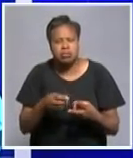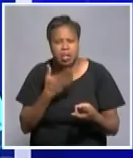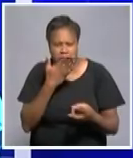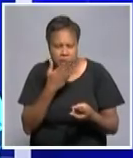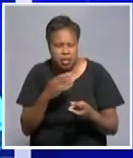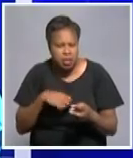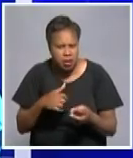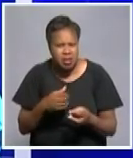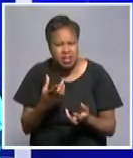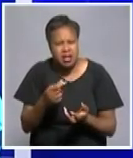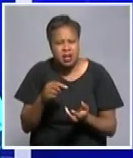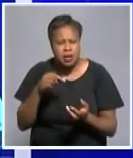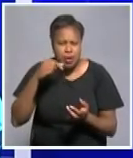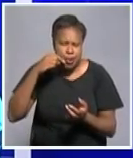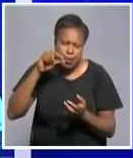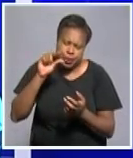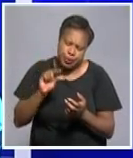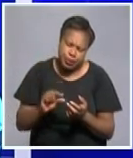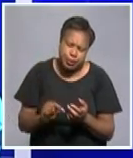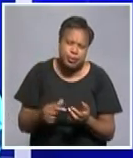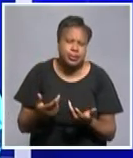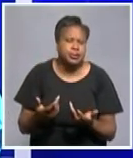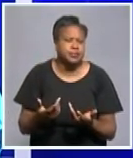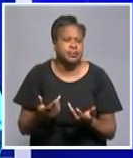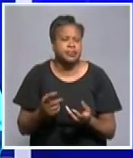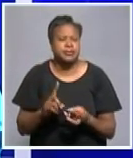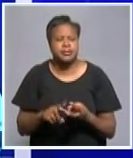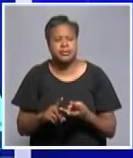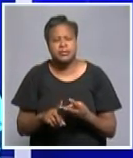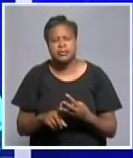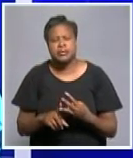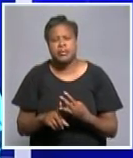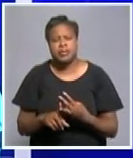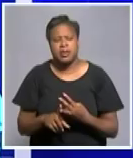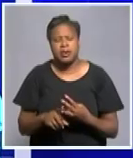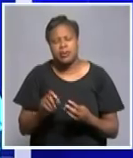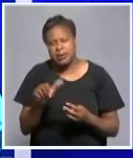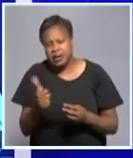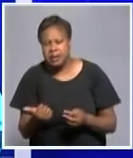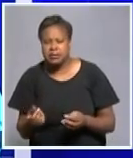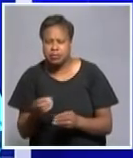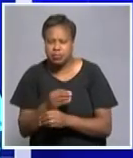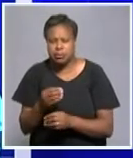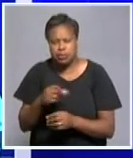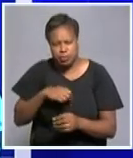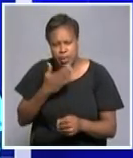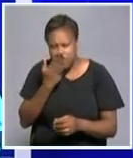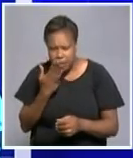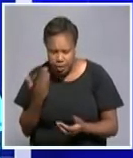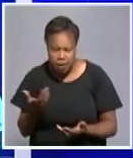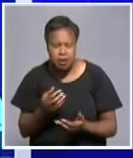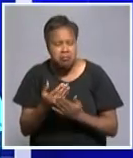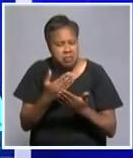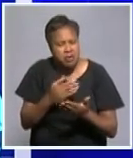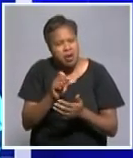a low-salt or low-salt diet and or diabetic supplements. Before any other